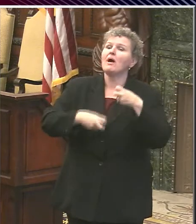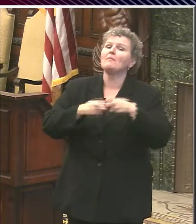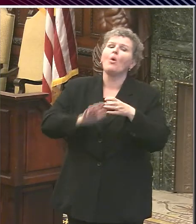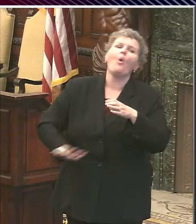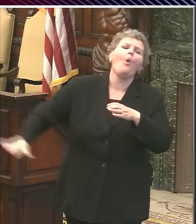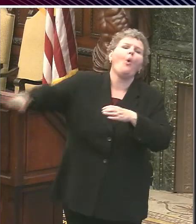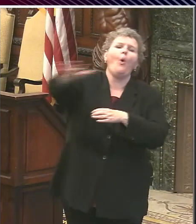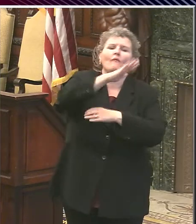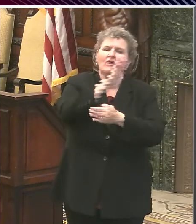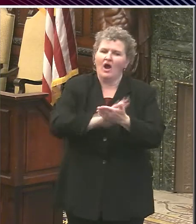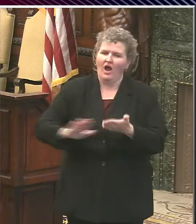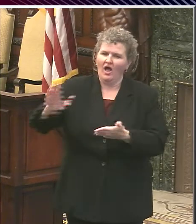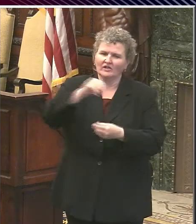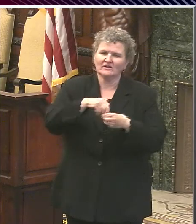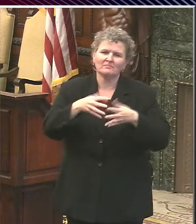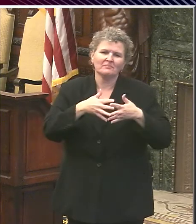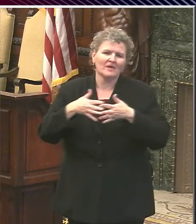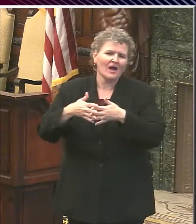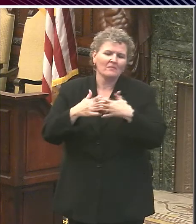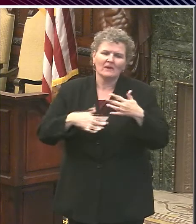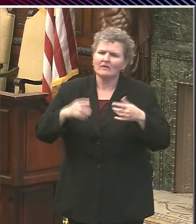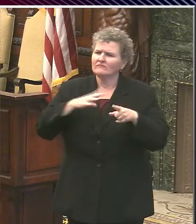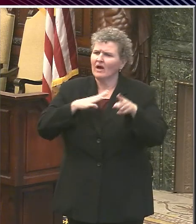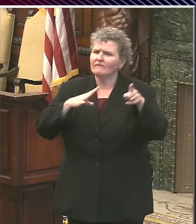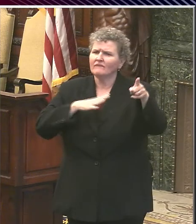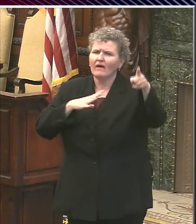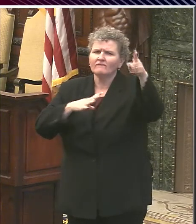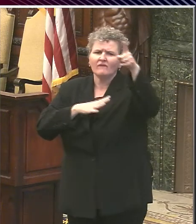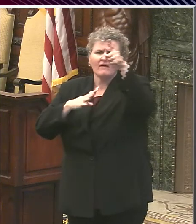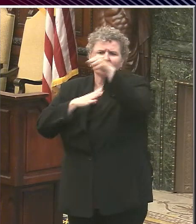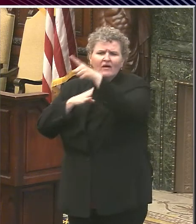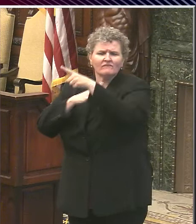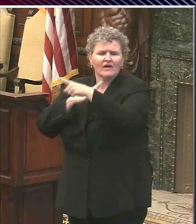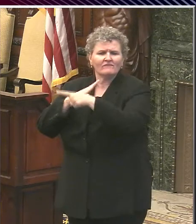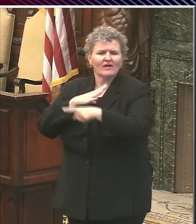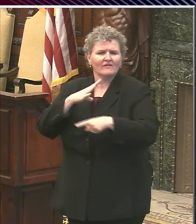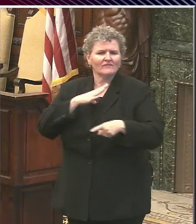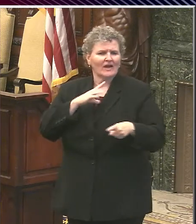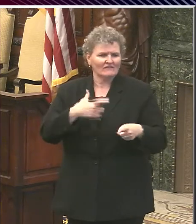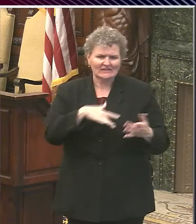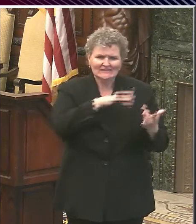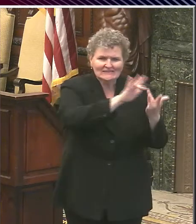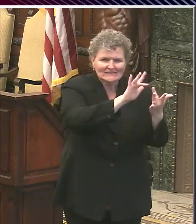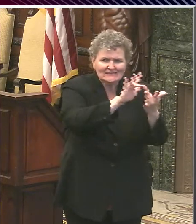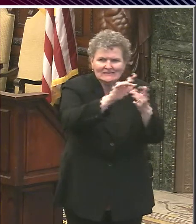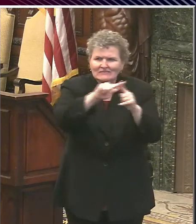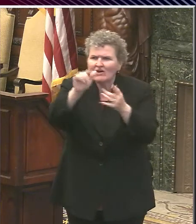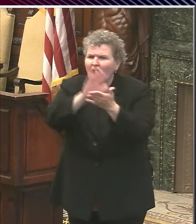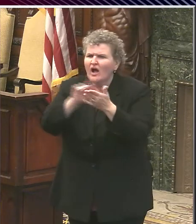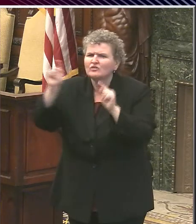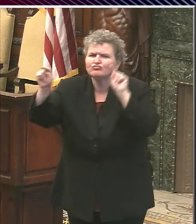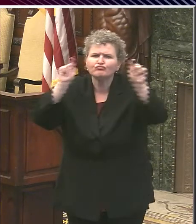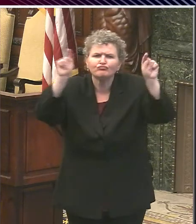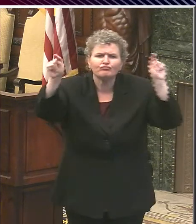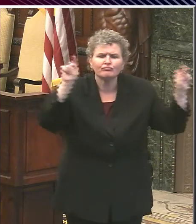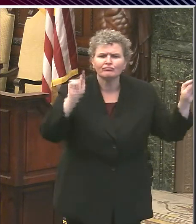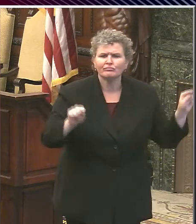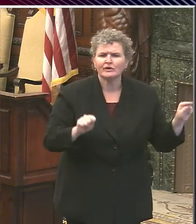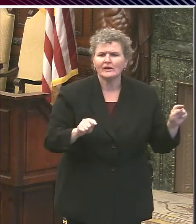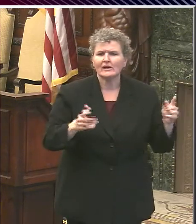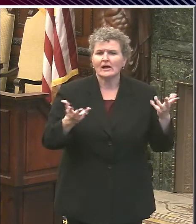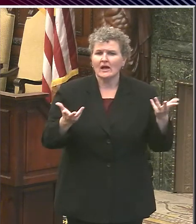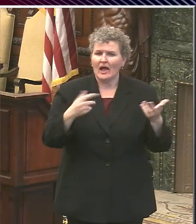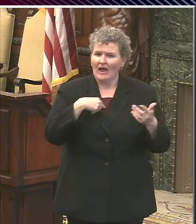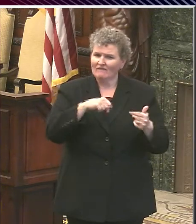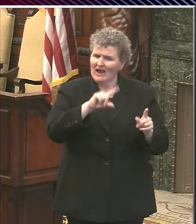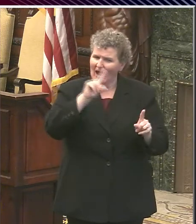colleges that have not had problems around the country. We are in touch with the other colleges that have in-person classes in the city, and we're asking them